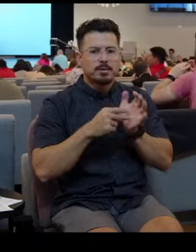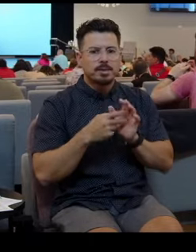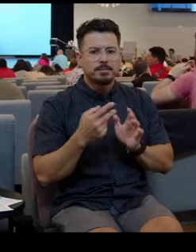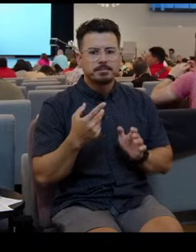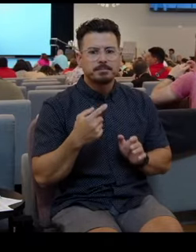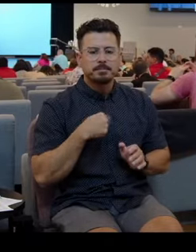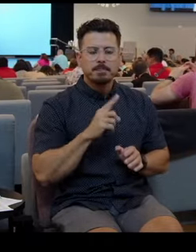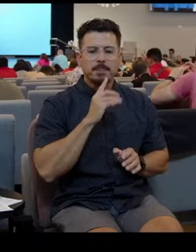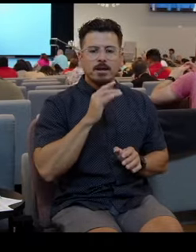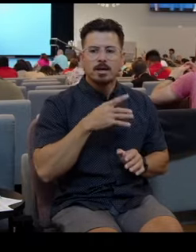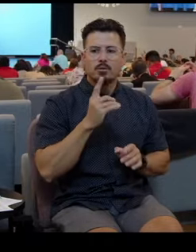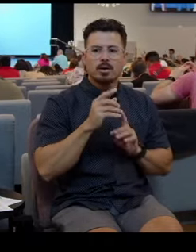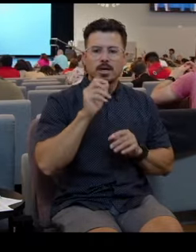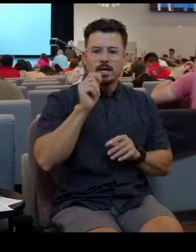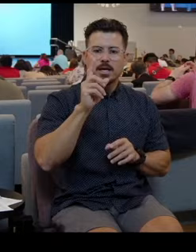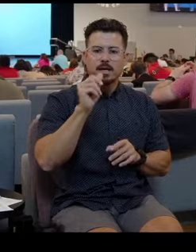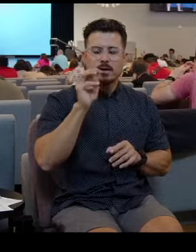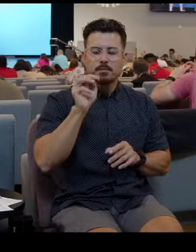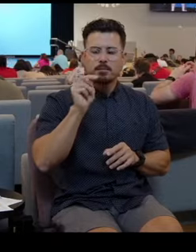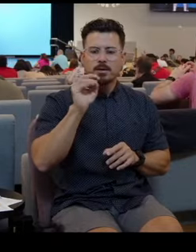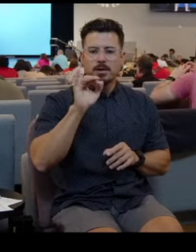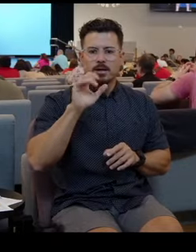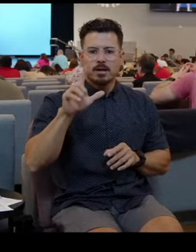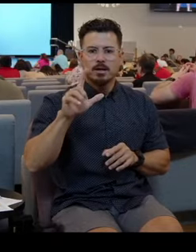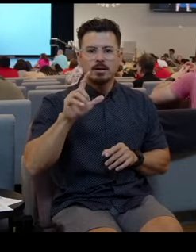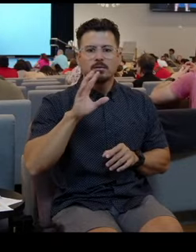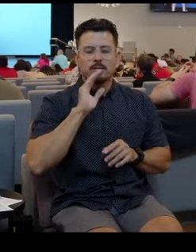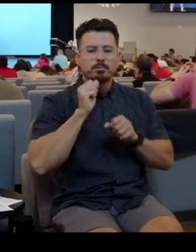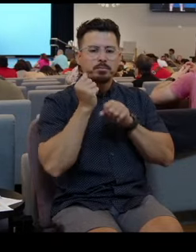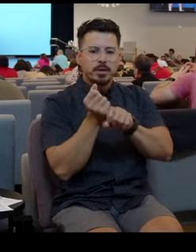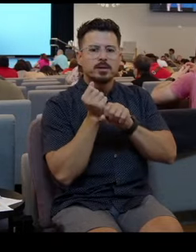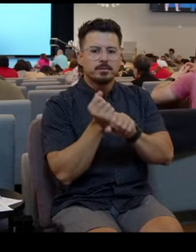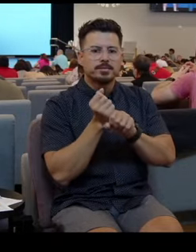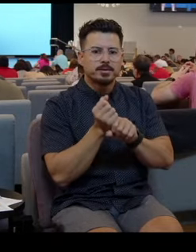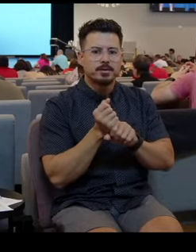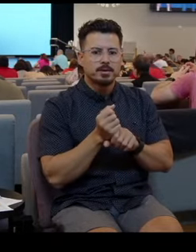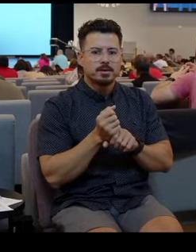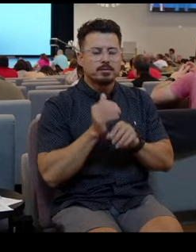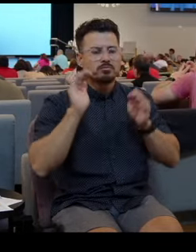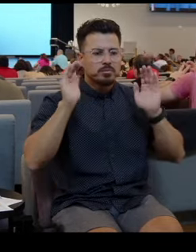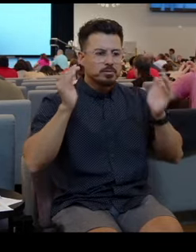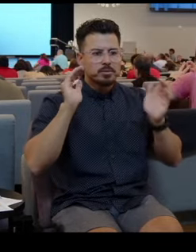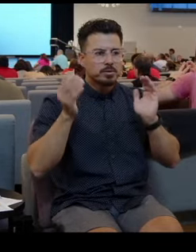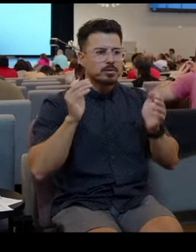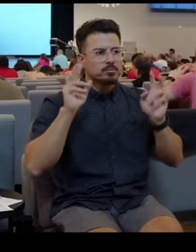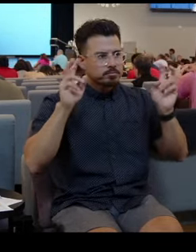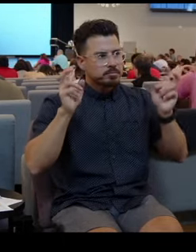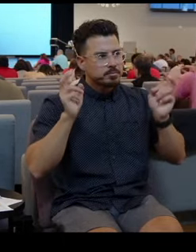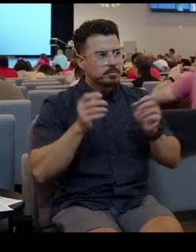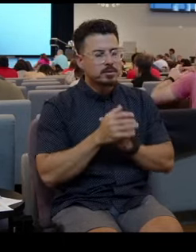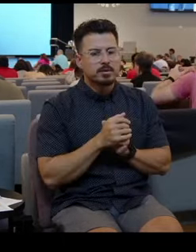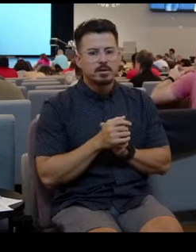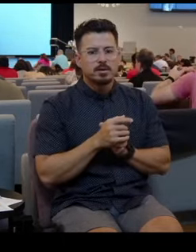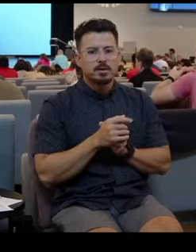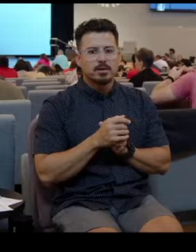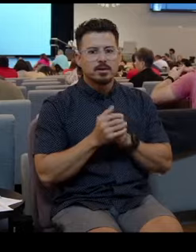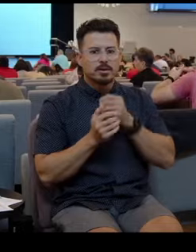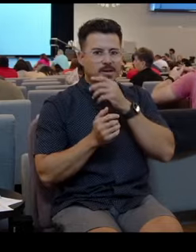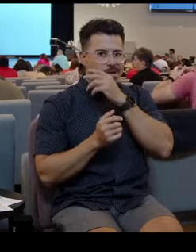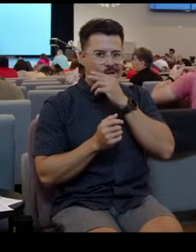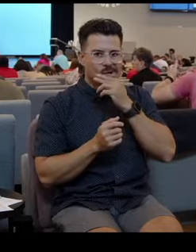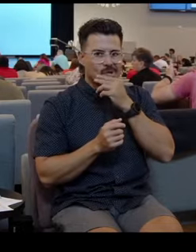really like Adam Neal's illustration, baseball illustration. You know, baseball is a sport of statistics. And when someone drops a